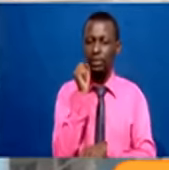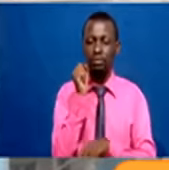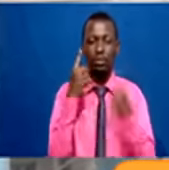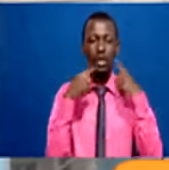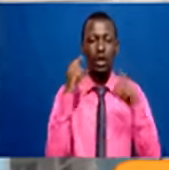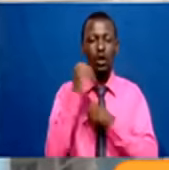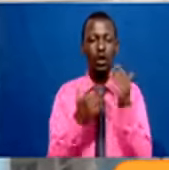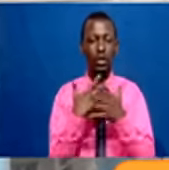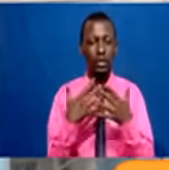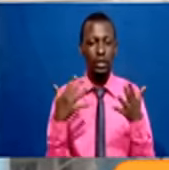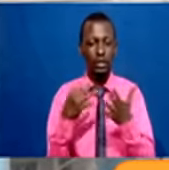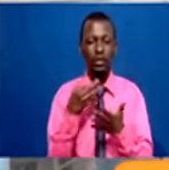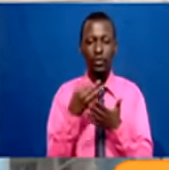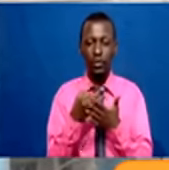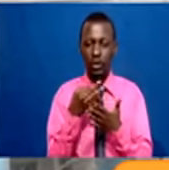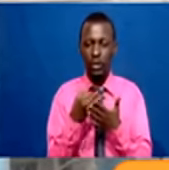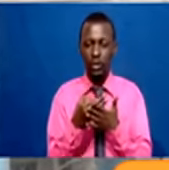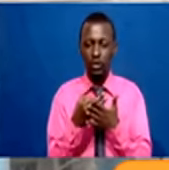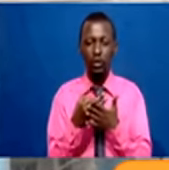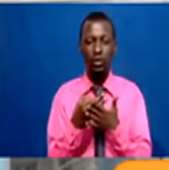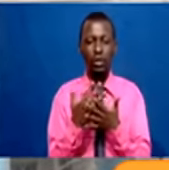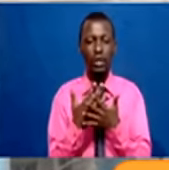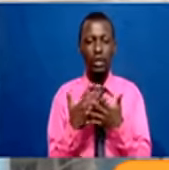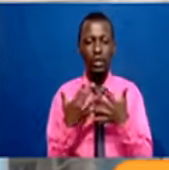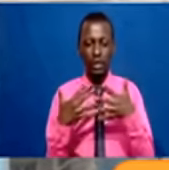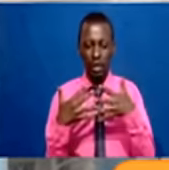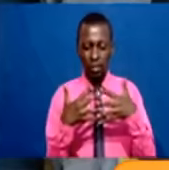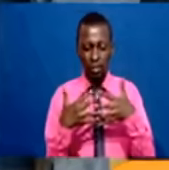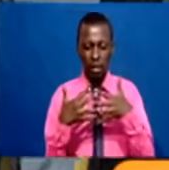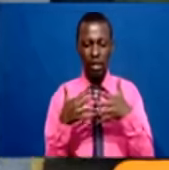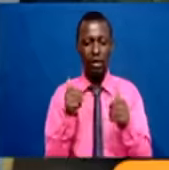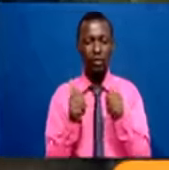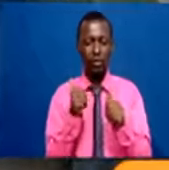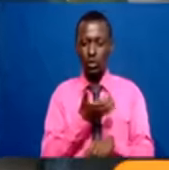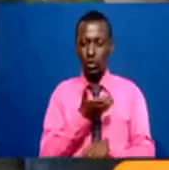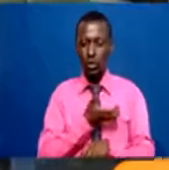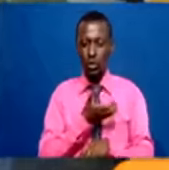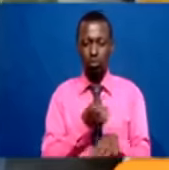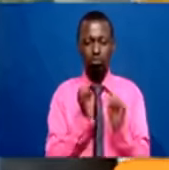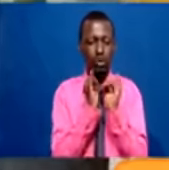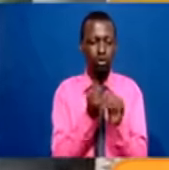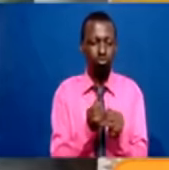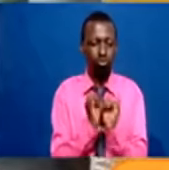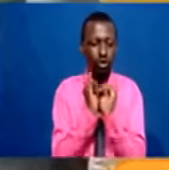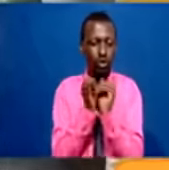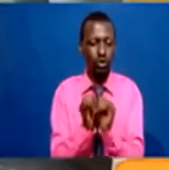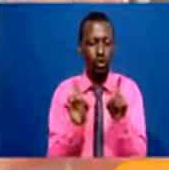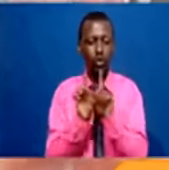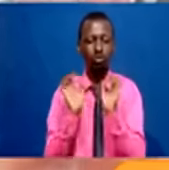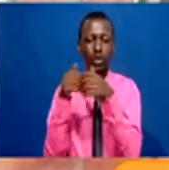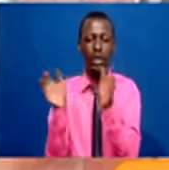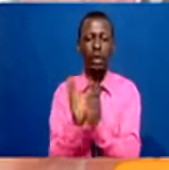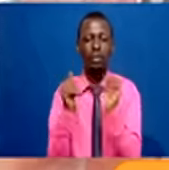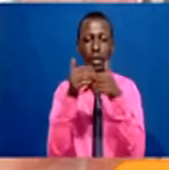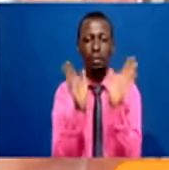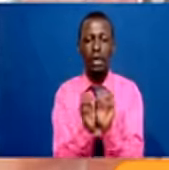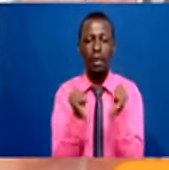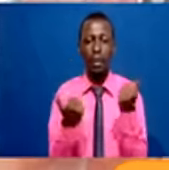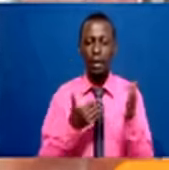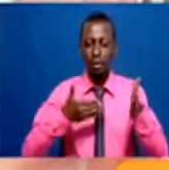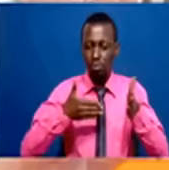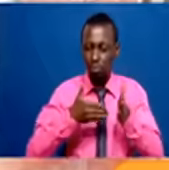property and financial interests in the U.S. belonging to the designated individuals and entities be frozen